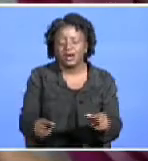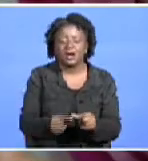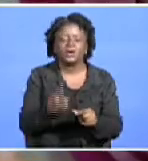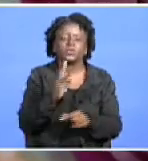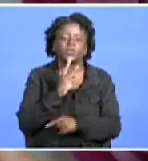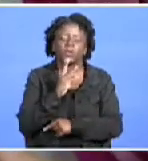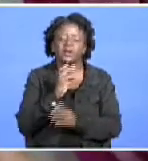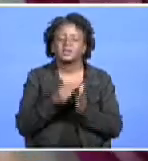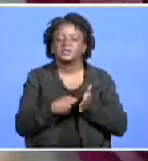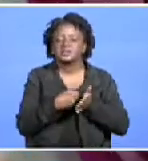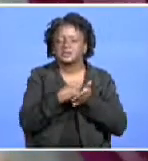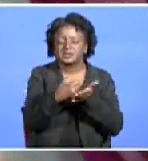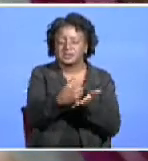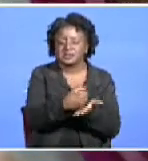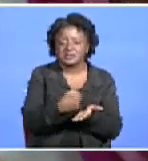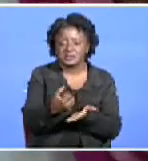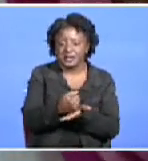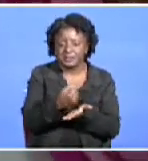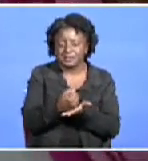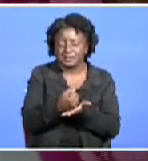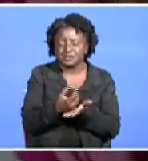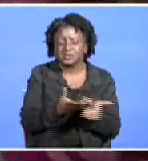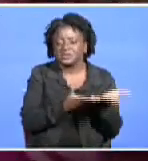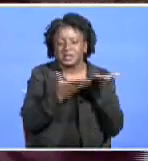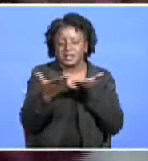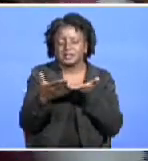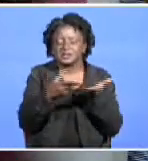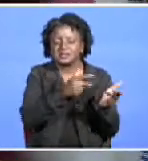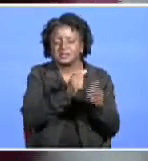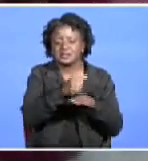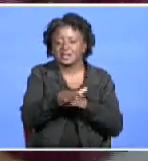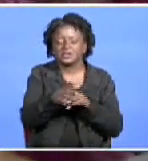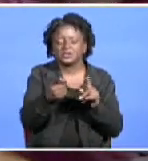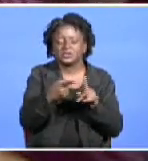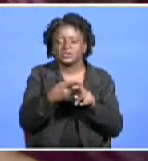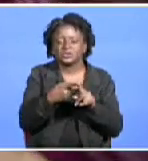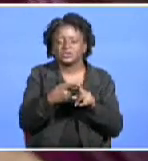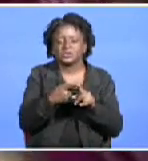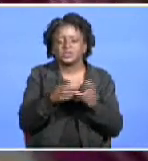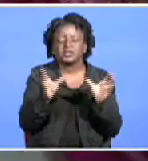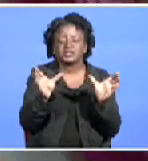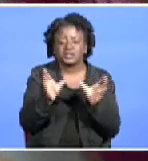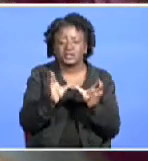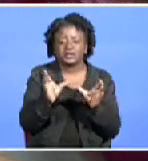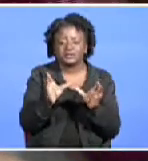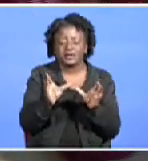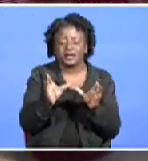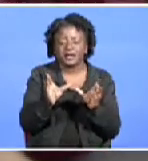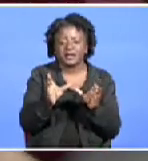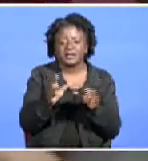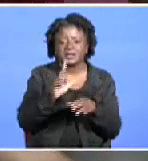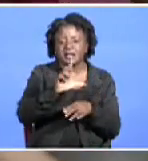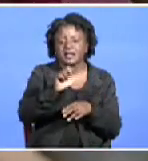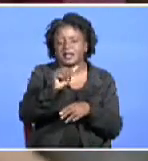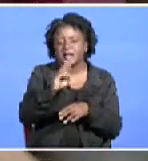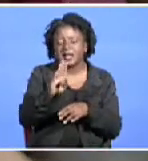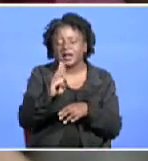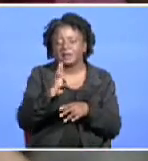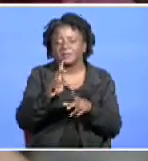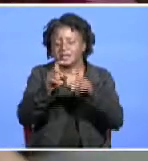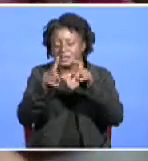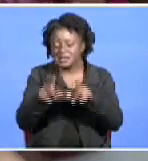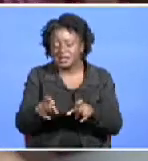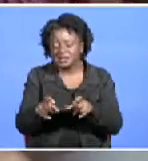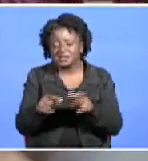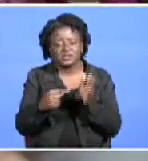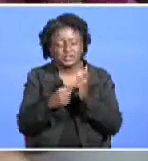sent to an EPA certified laboratory. And so far, all of the groundwater testing has indicated that there's